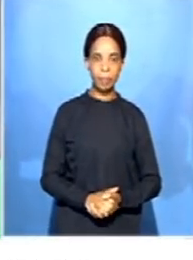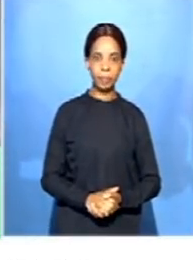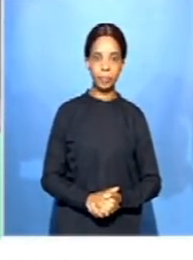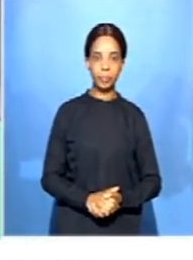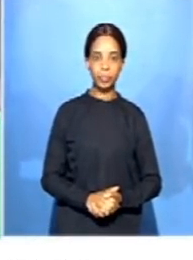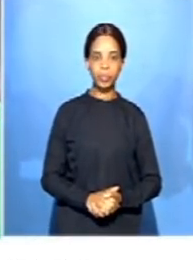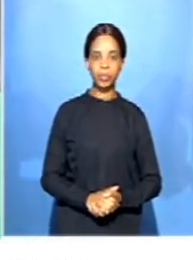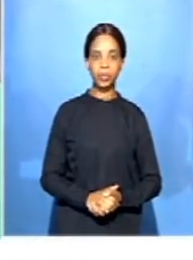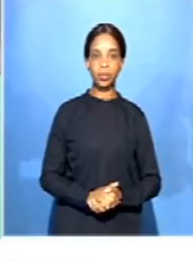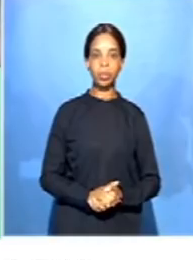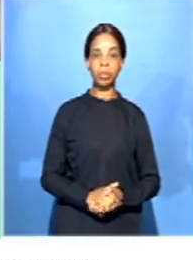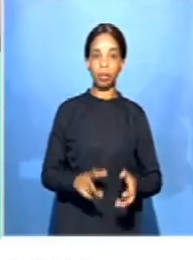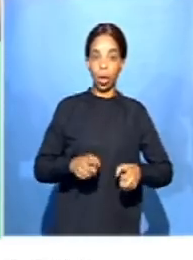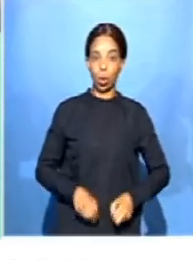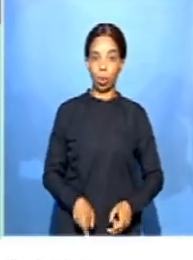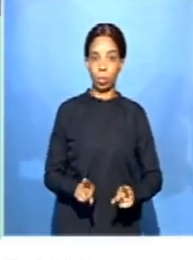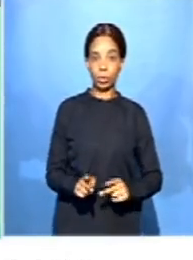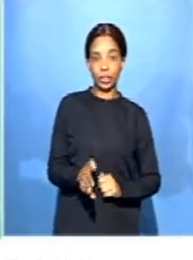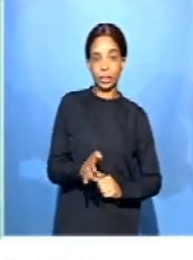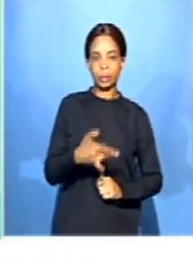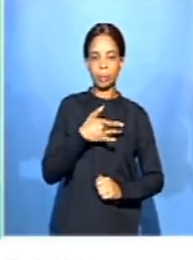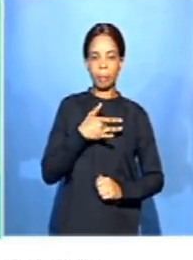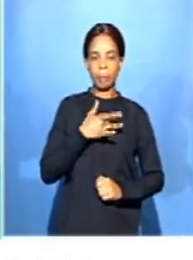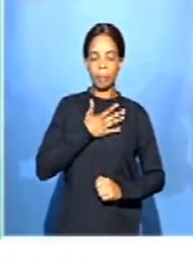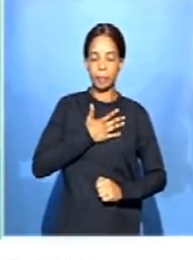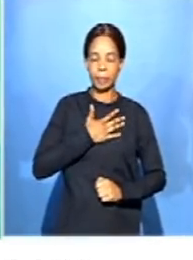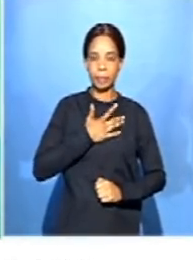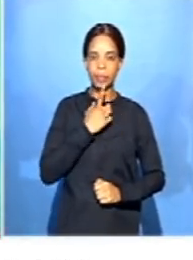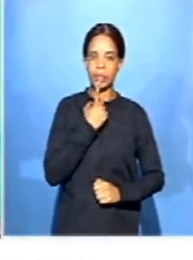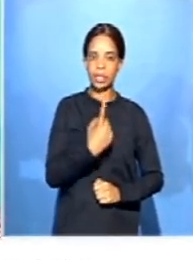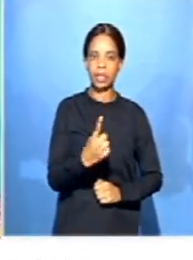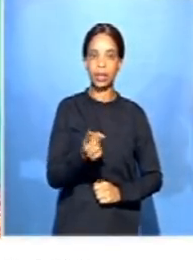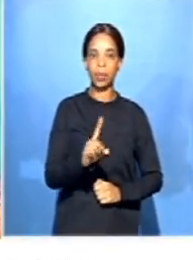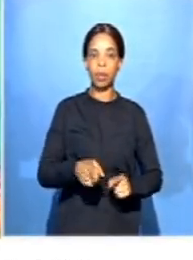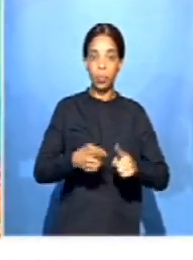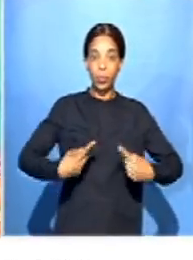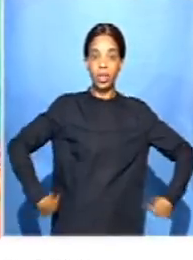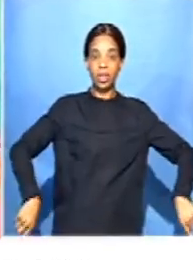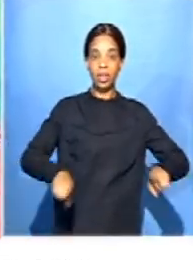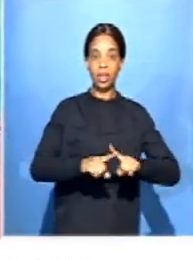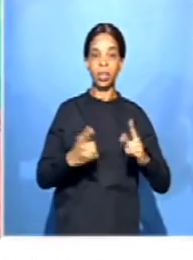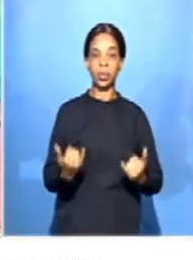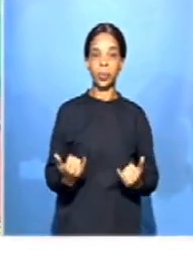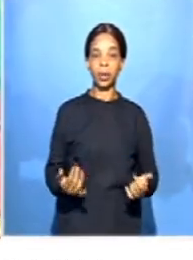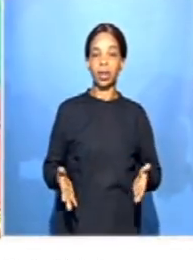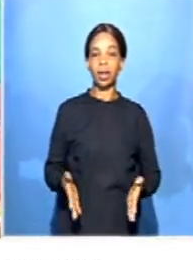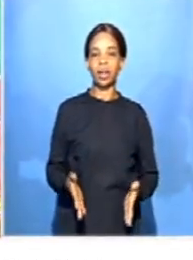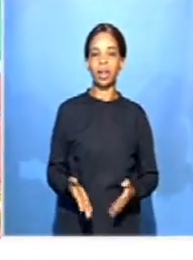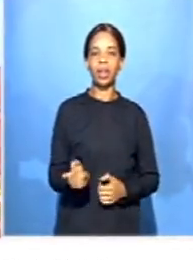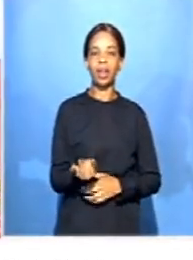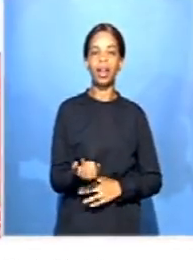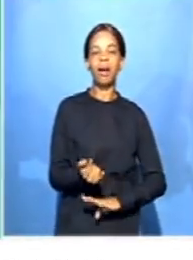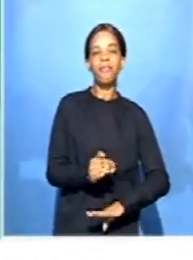e ke re re mo gompijeno jaaka ditsala